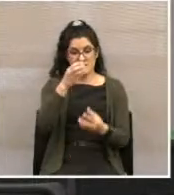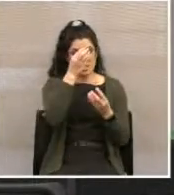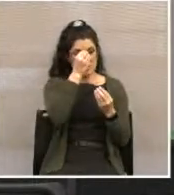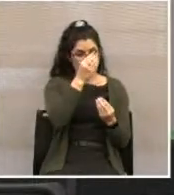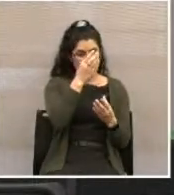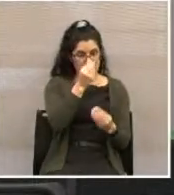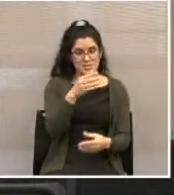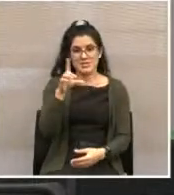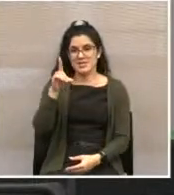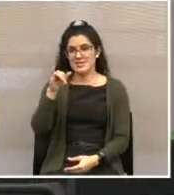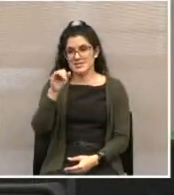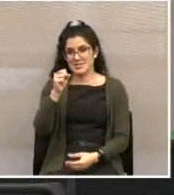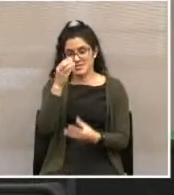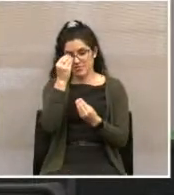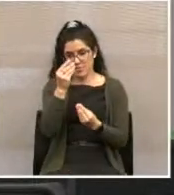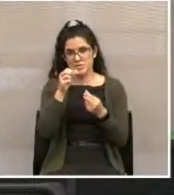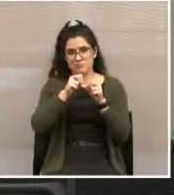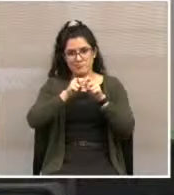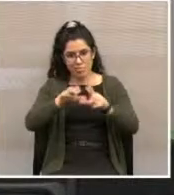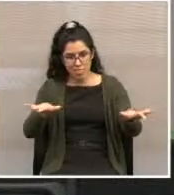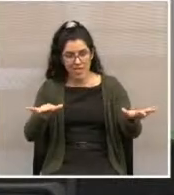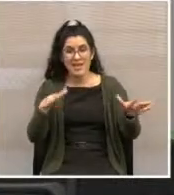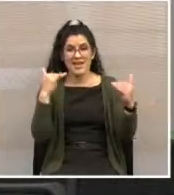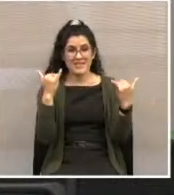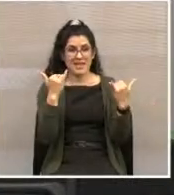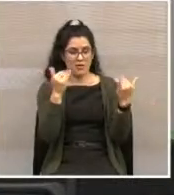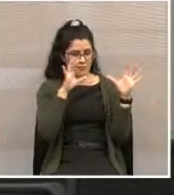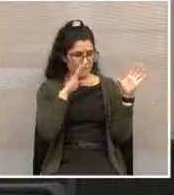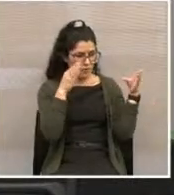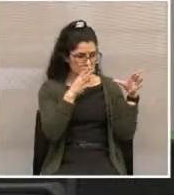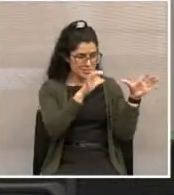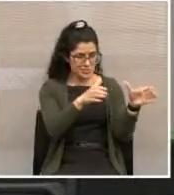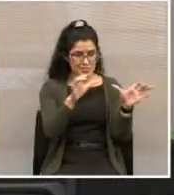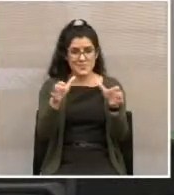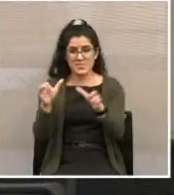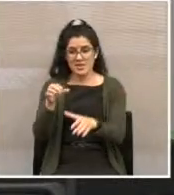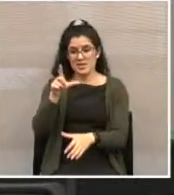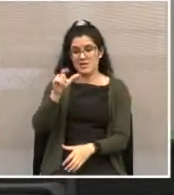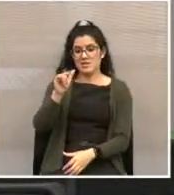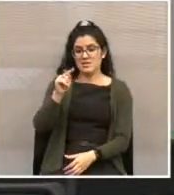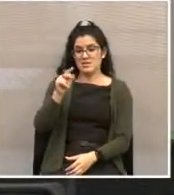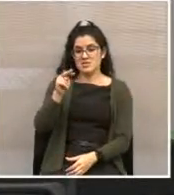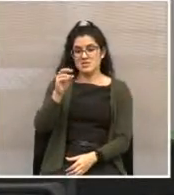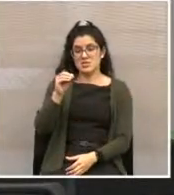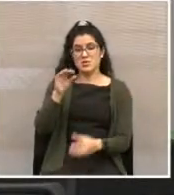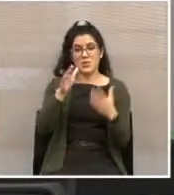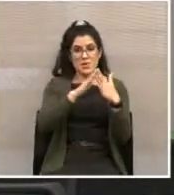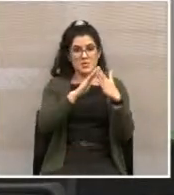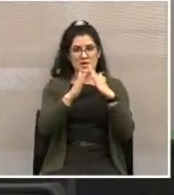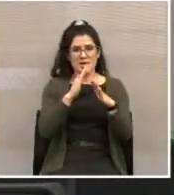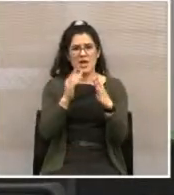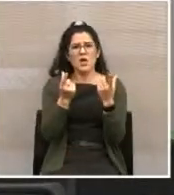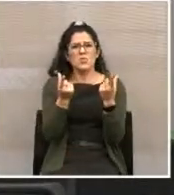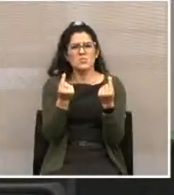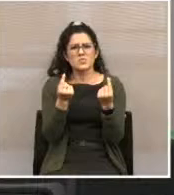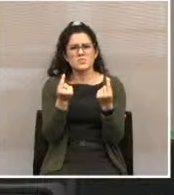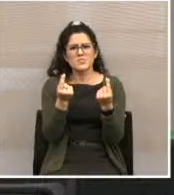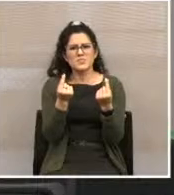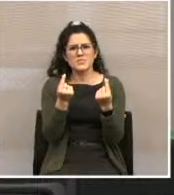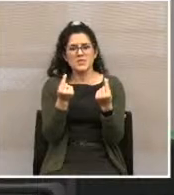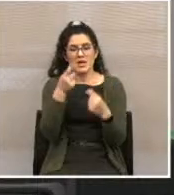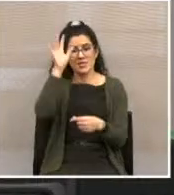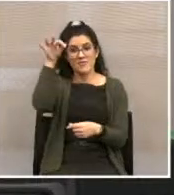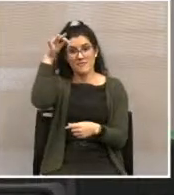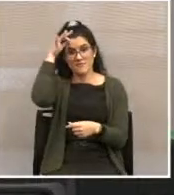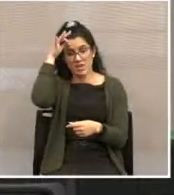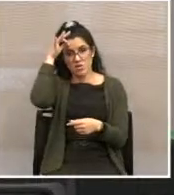and disinformation, the targeting of these falsehoods at the Latino community, and what we can do at the federal